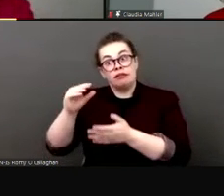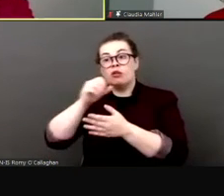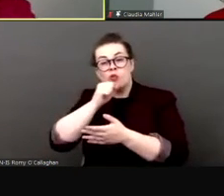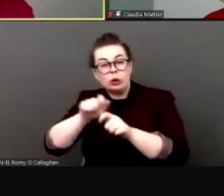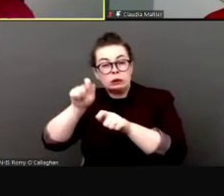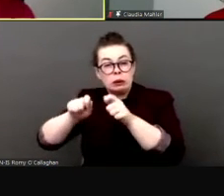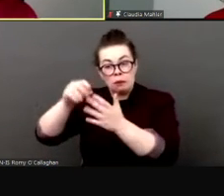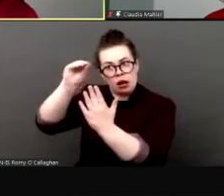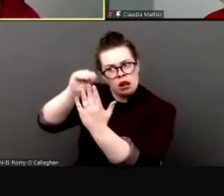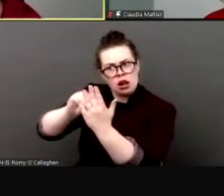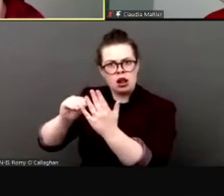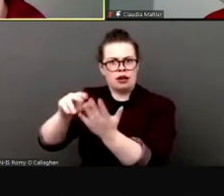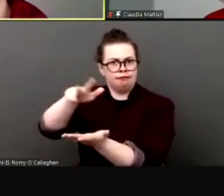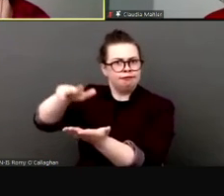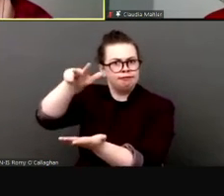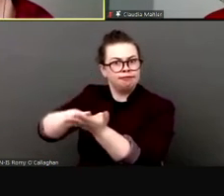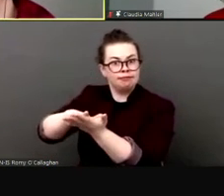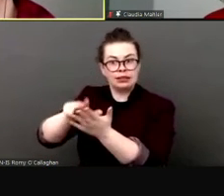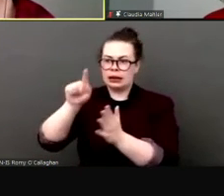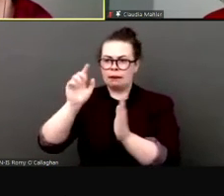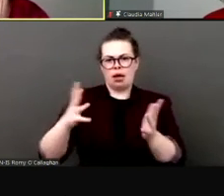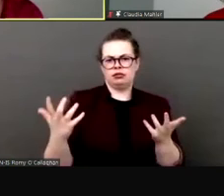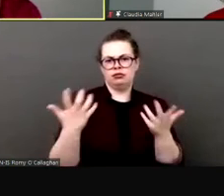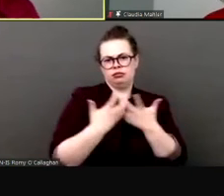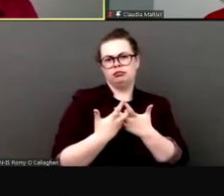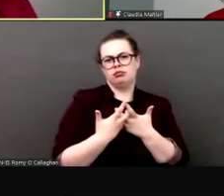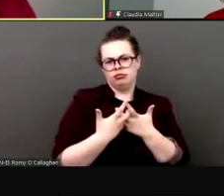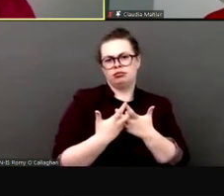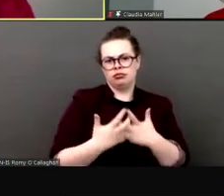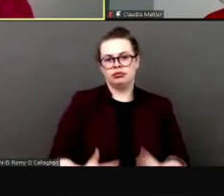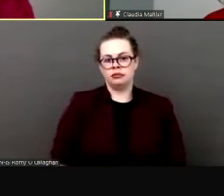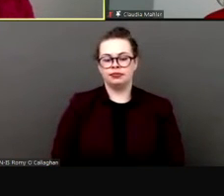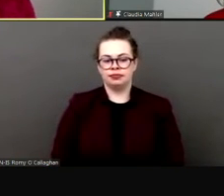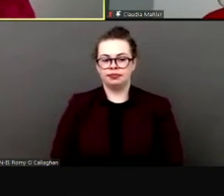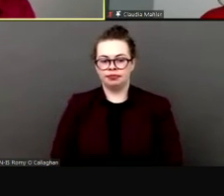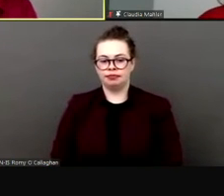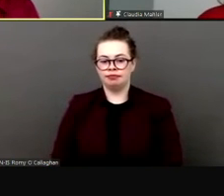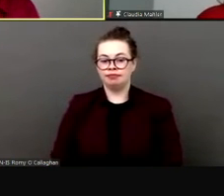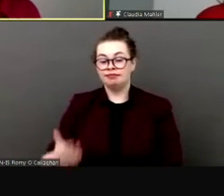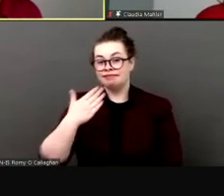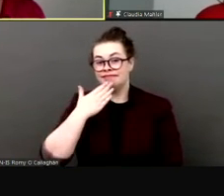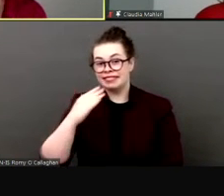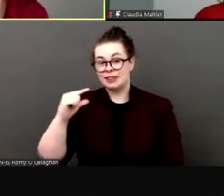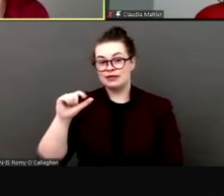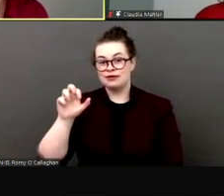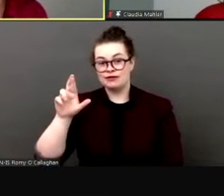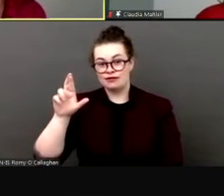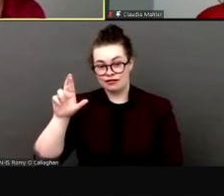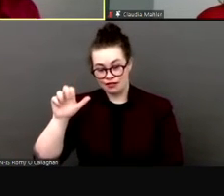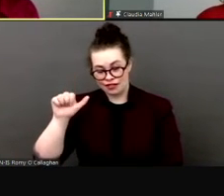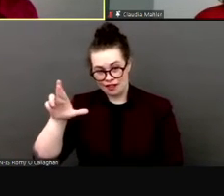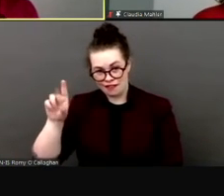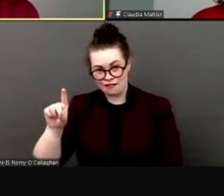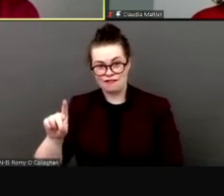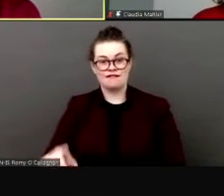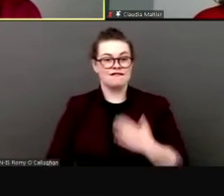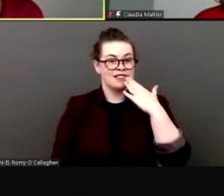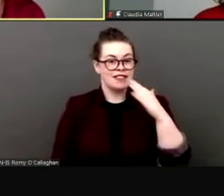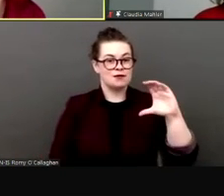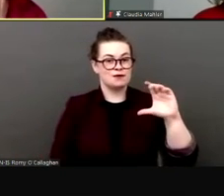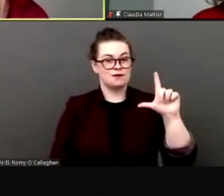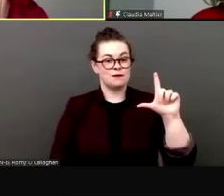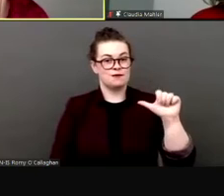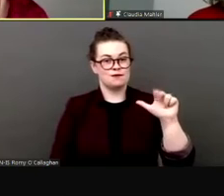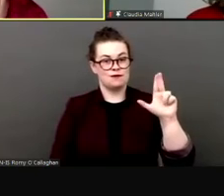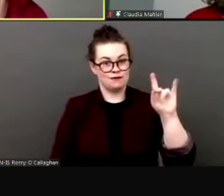Thank you, Jared and Claudia. I will now move to the Q&A section. So I would like to ask those of you